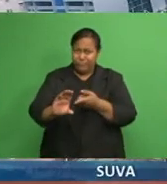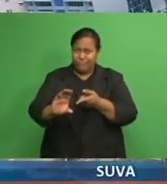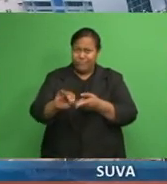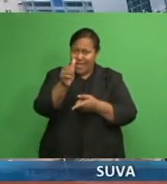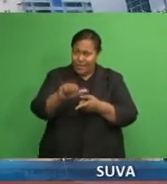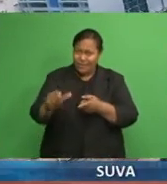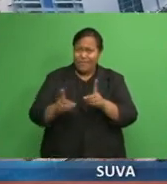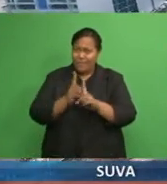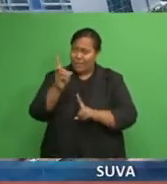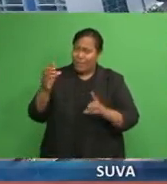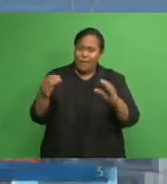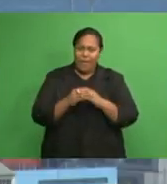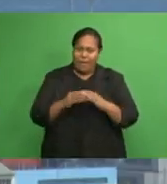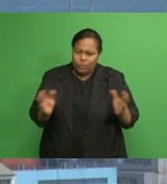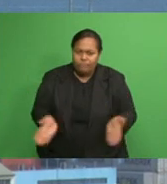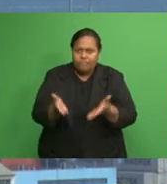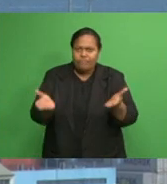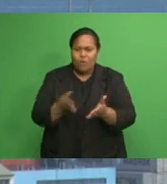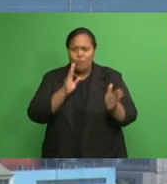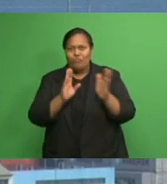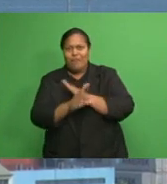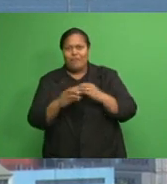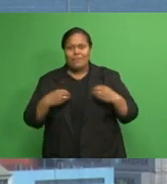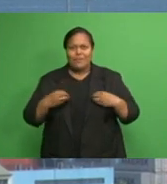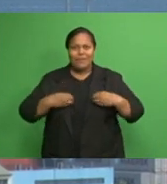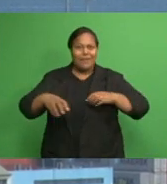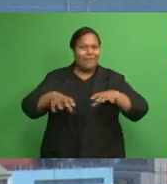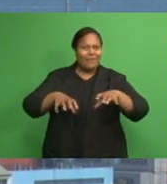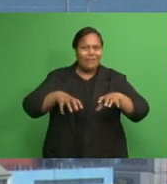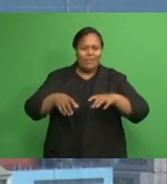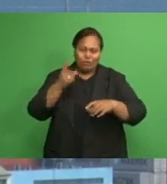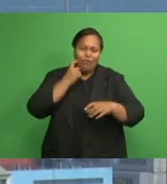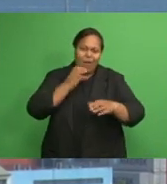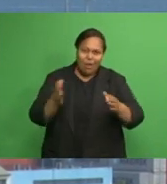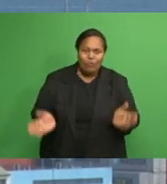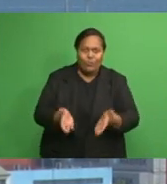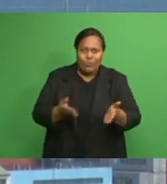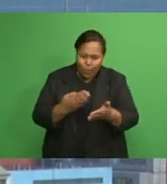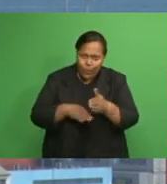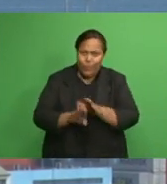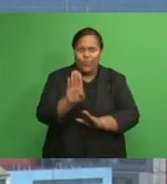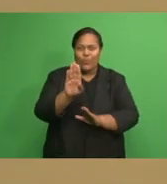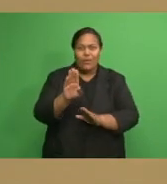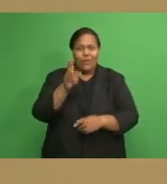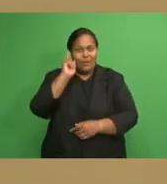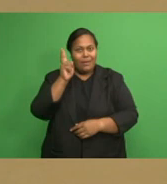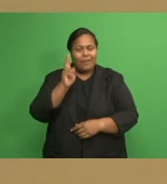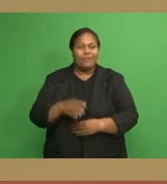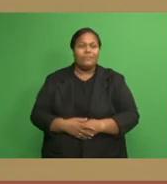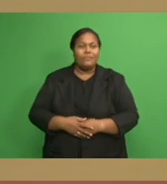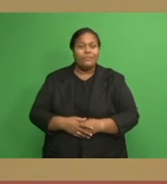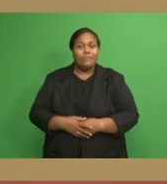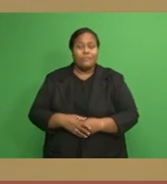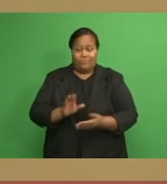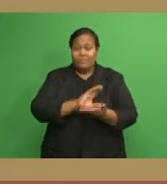to stimulate private sector activity to get it up and running again. That is obviously support the government